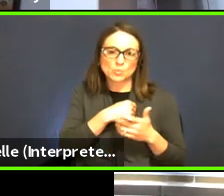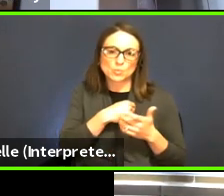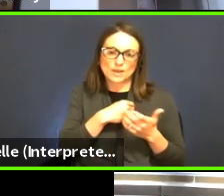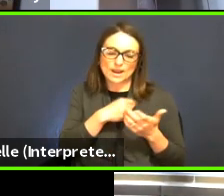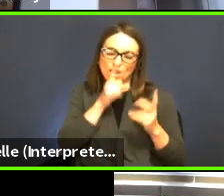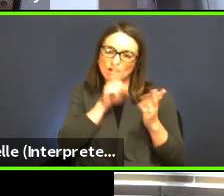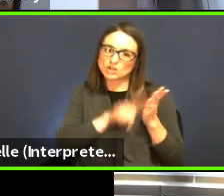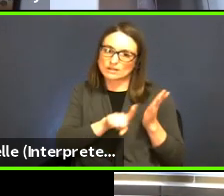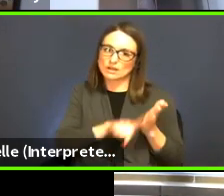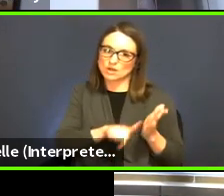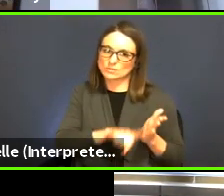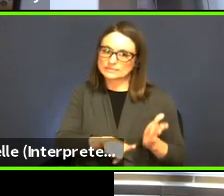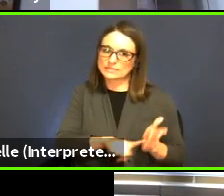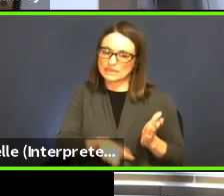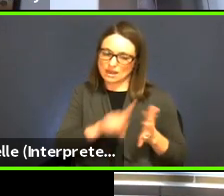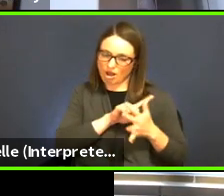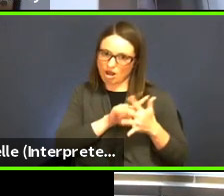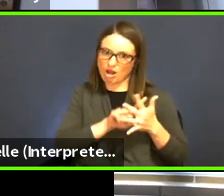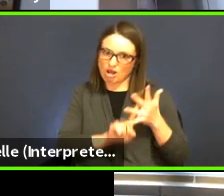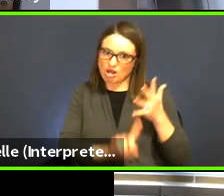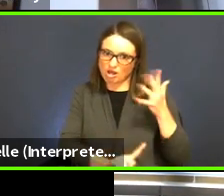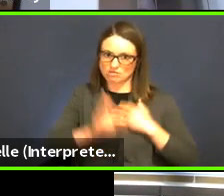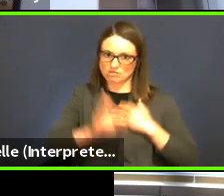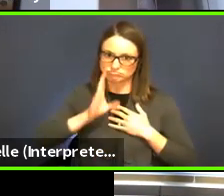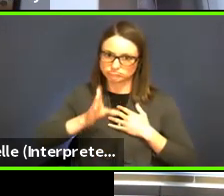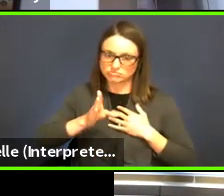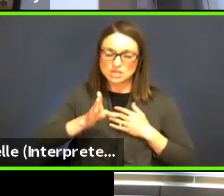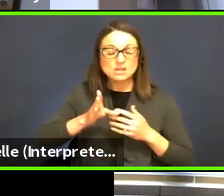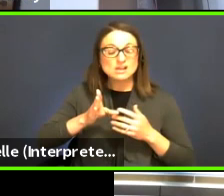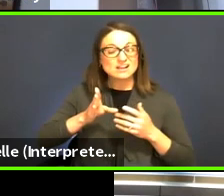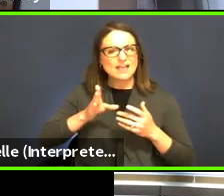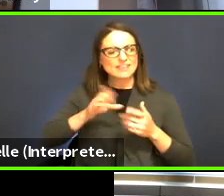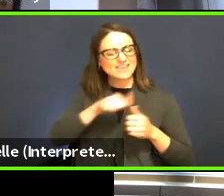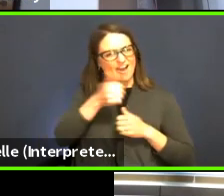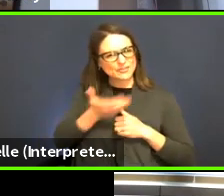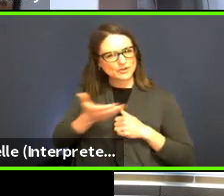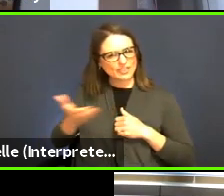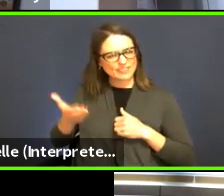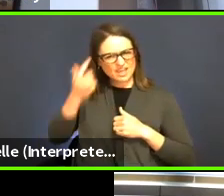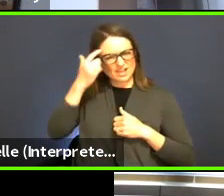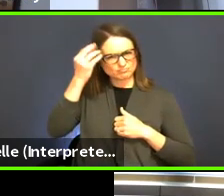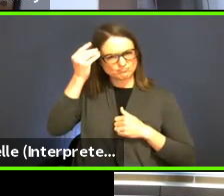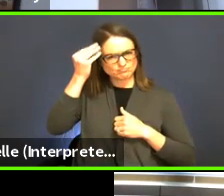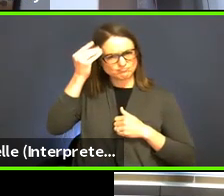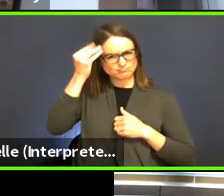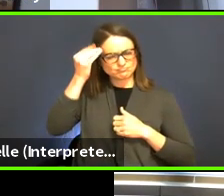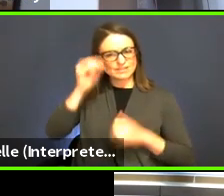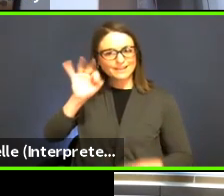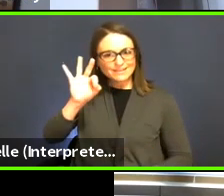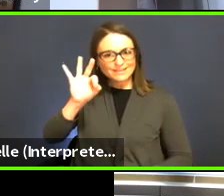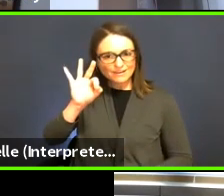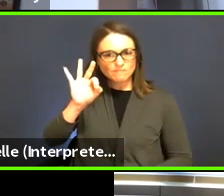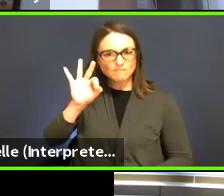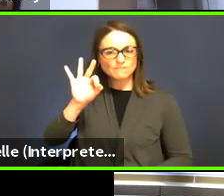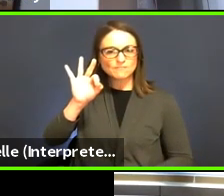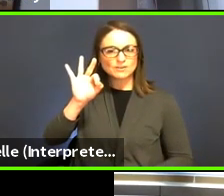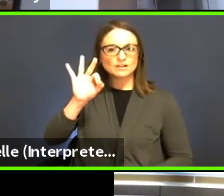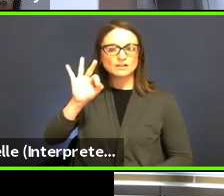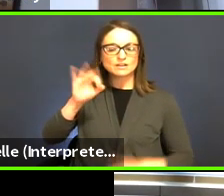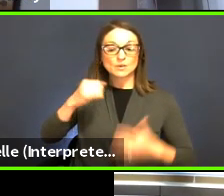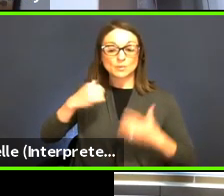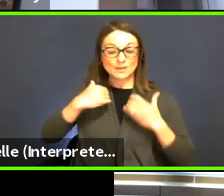those pieces. I think the other thing that's kind of on our minds is, if we have a number